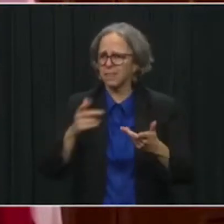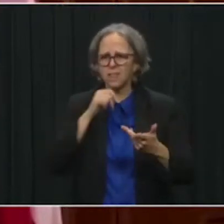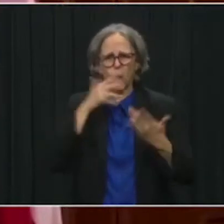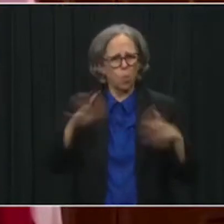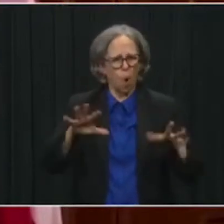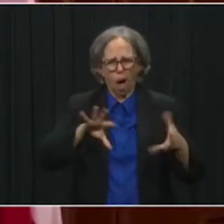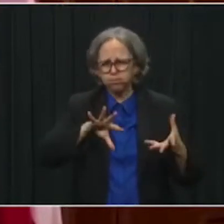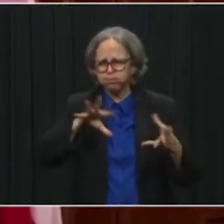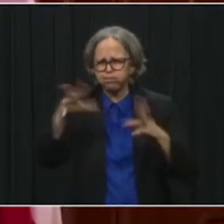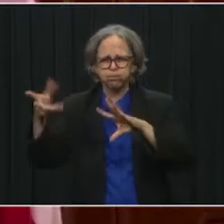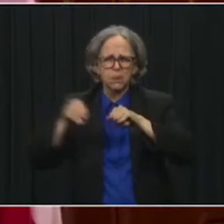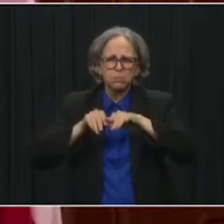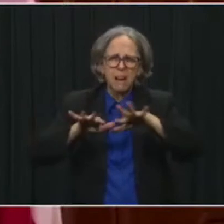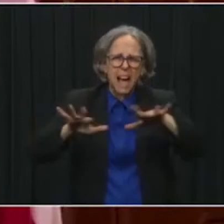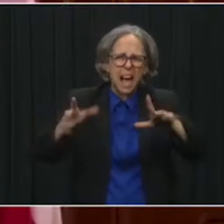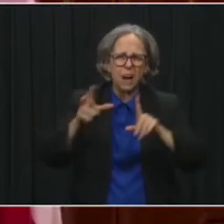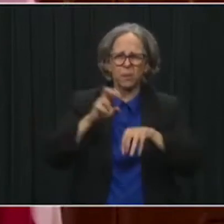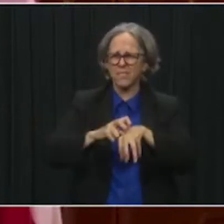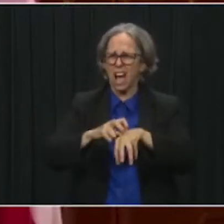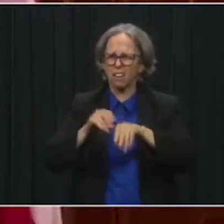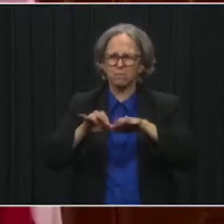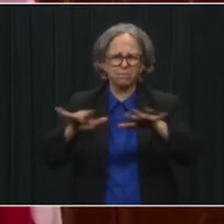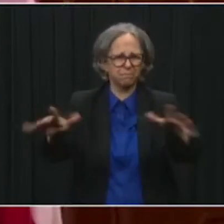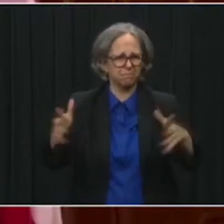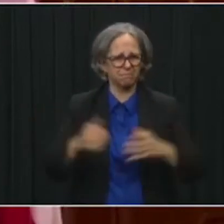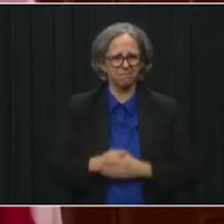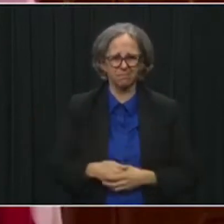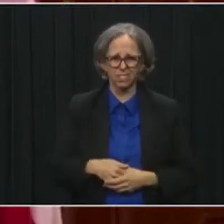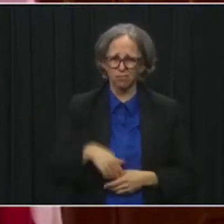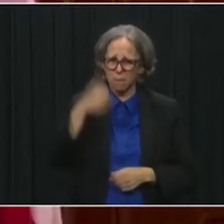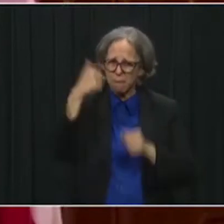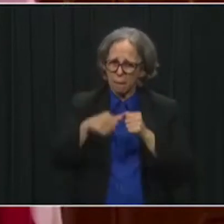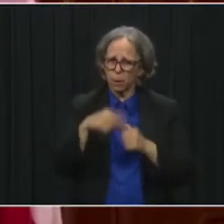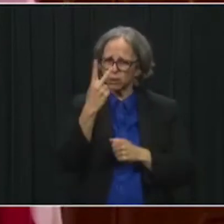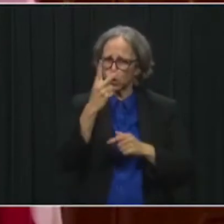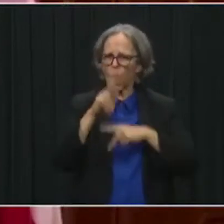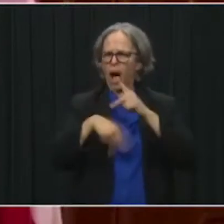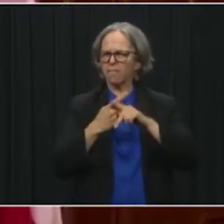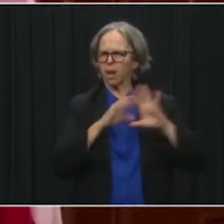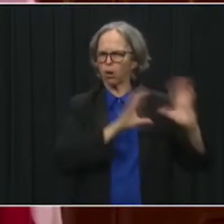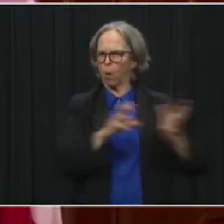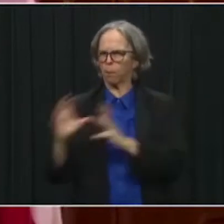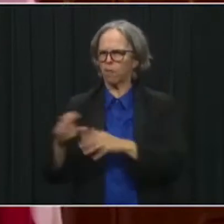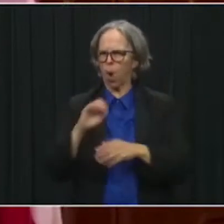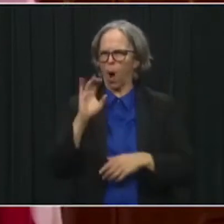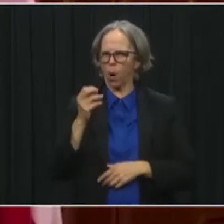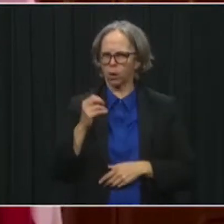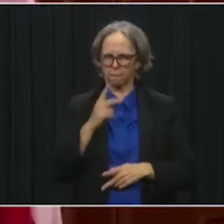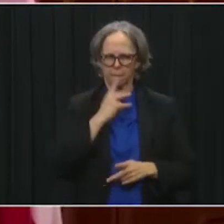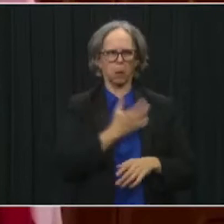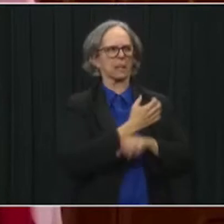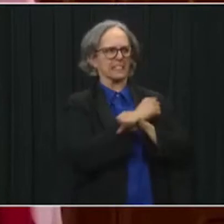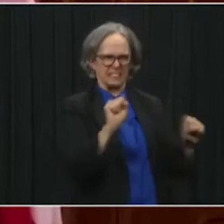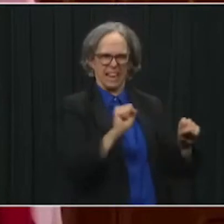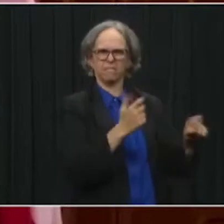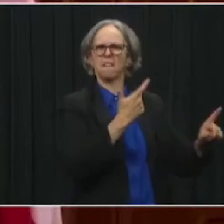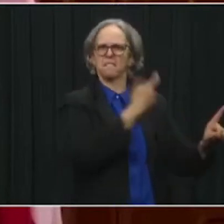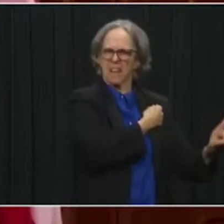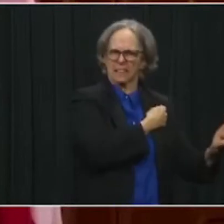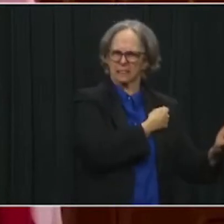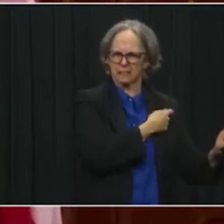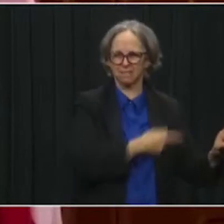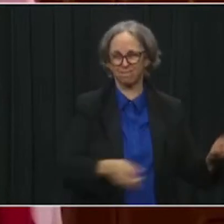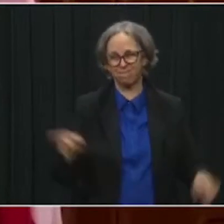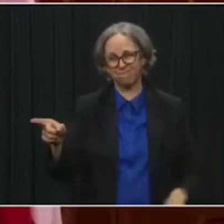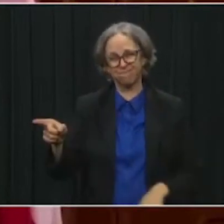who are very, very safe today. We have people who are not vaccinated who are not safe. And they are more